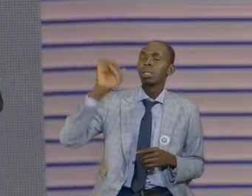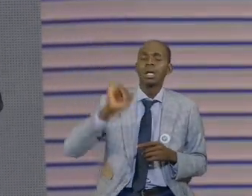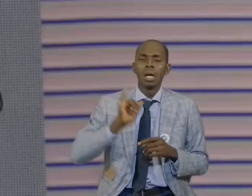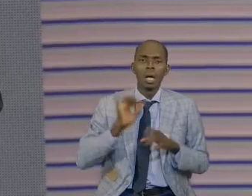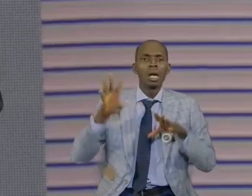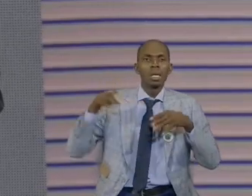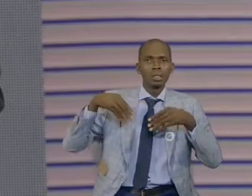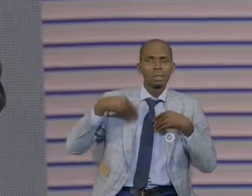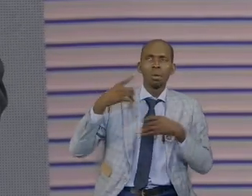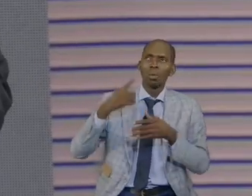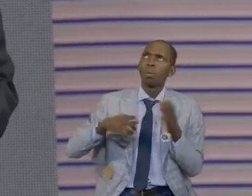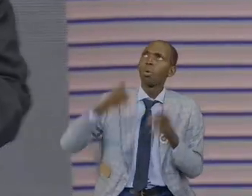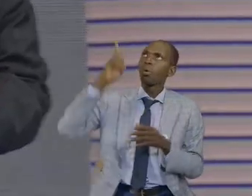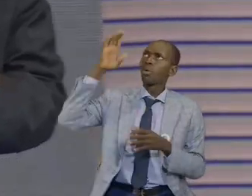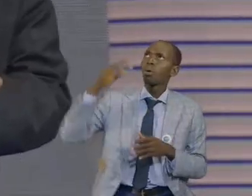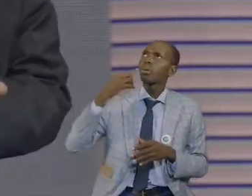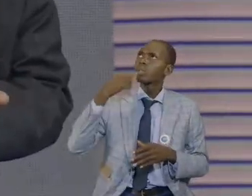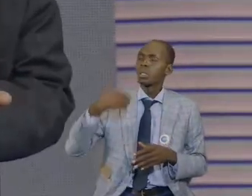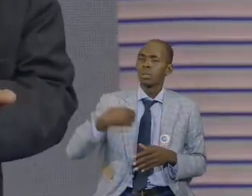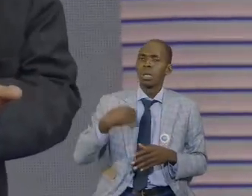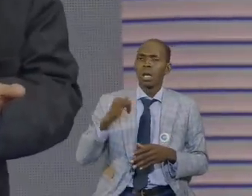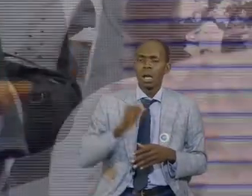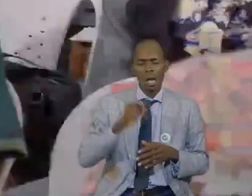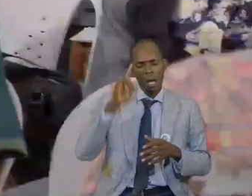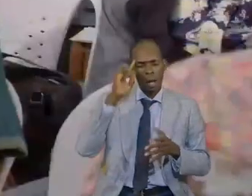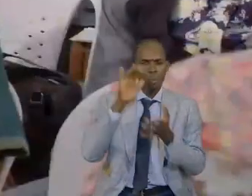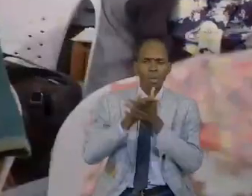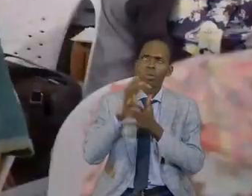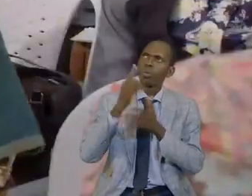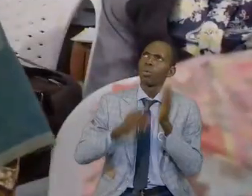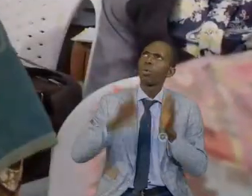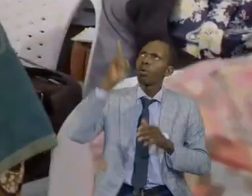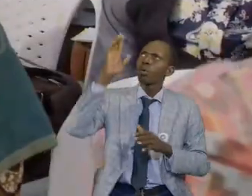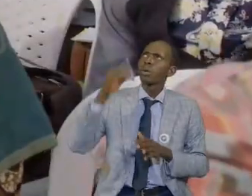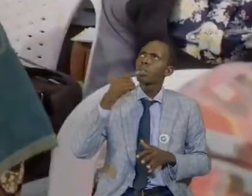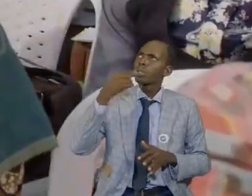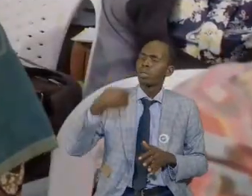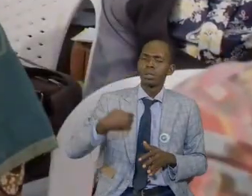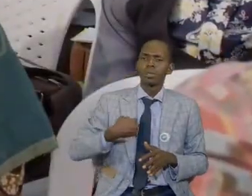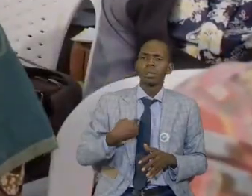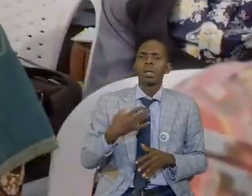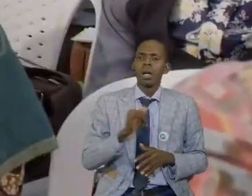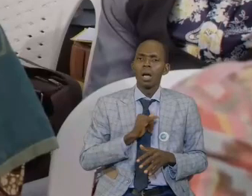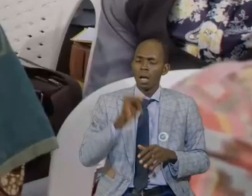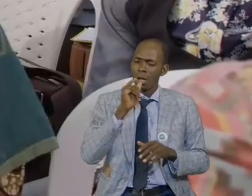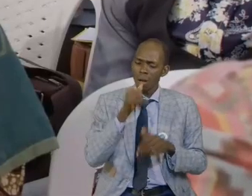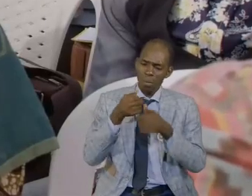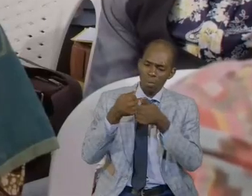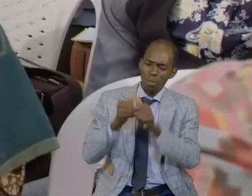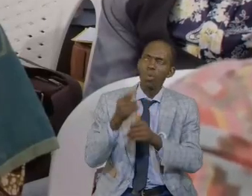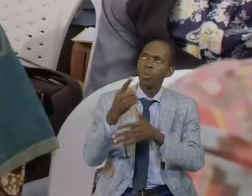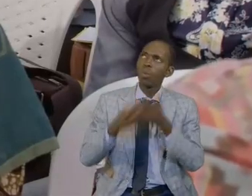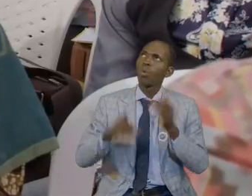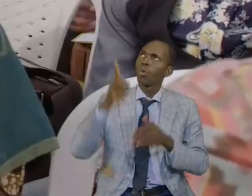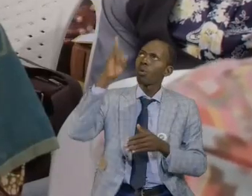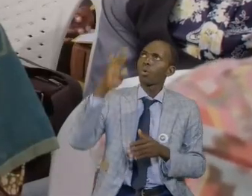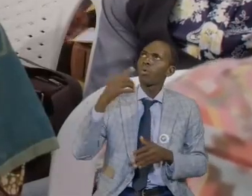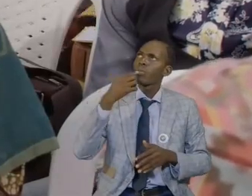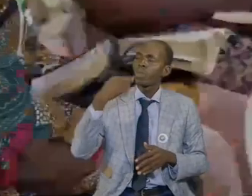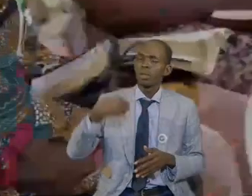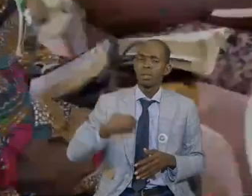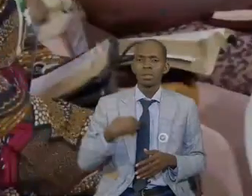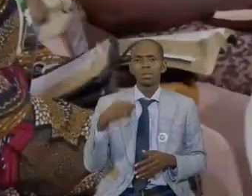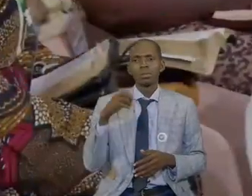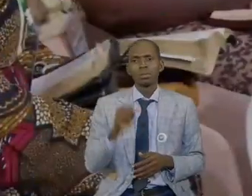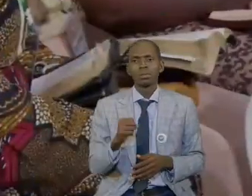has said. I believe what God has said. I'm walking on what God has said. I'm